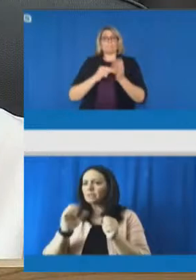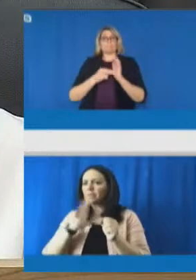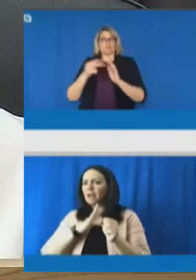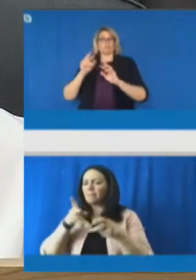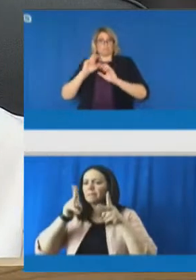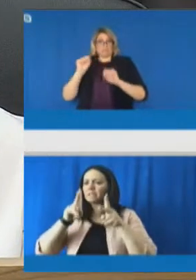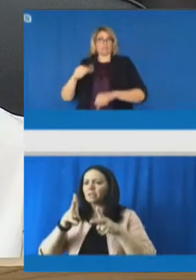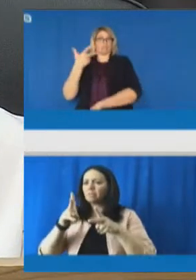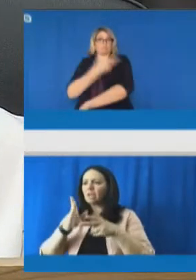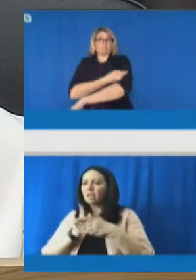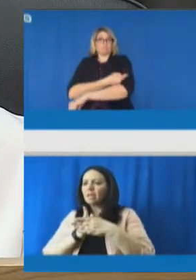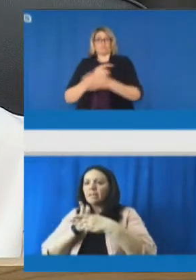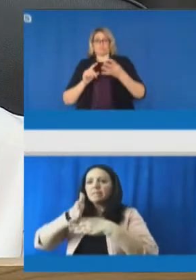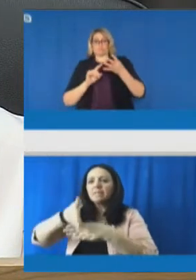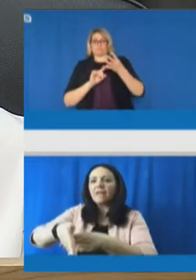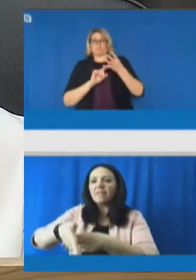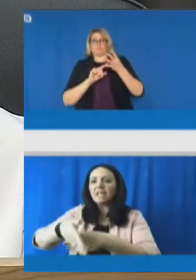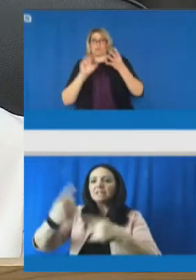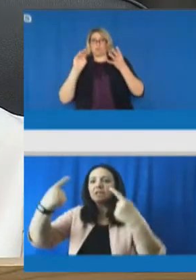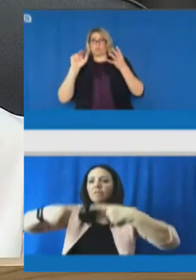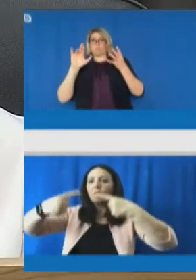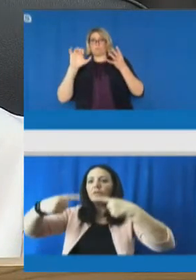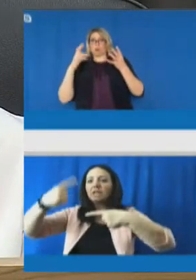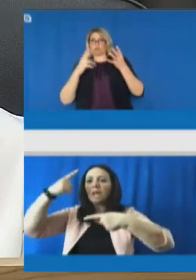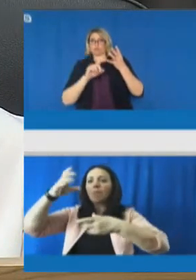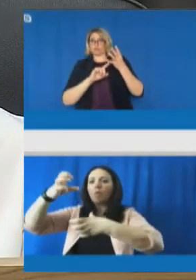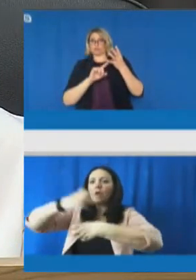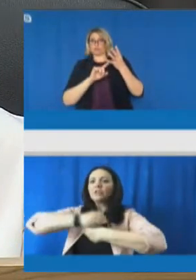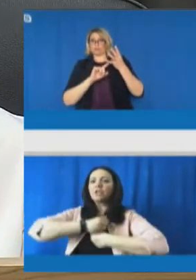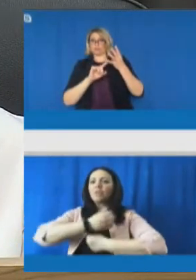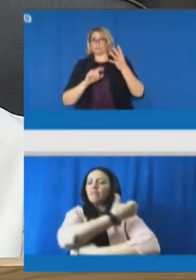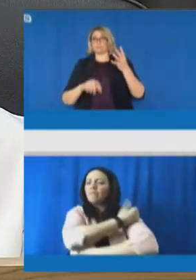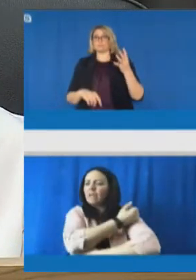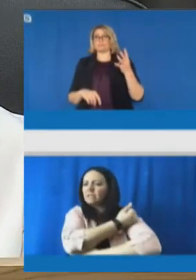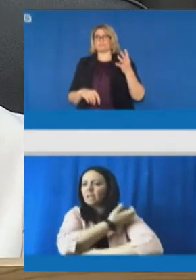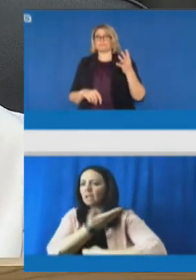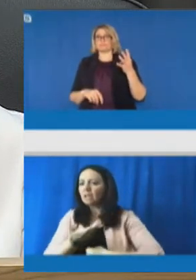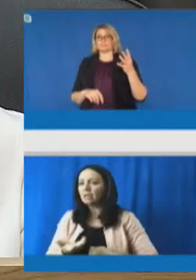maybe being able to go back again or just general policies like that.